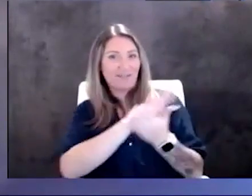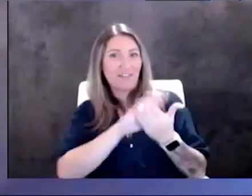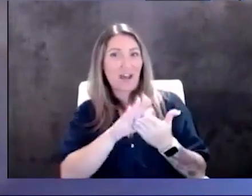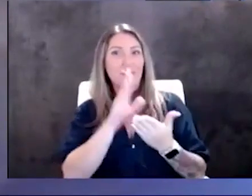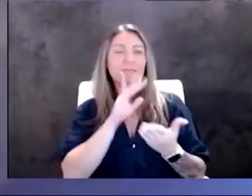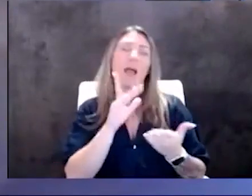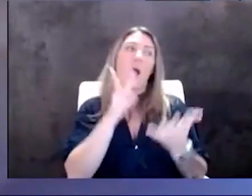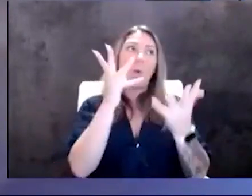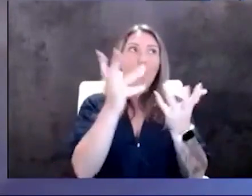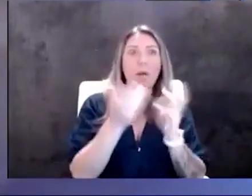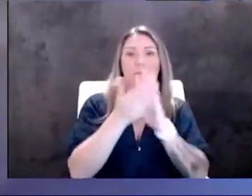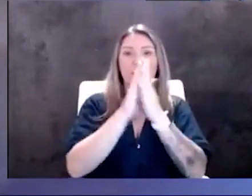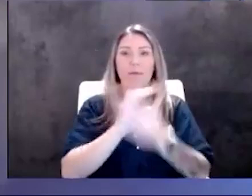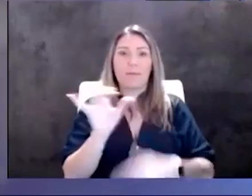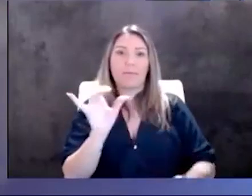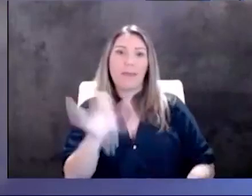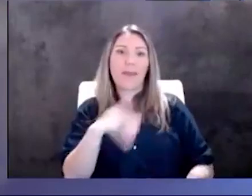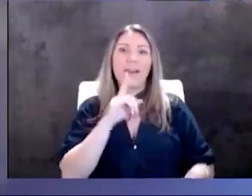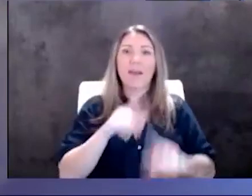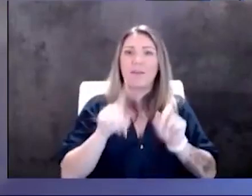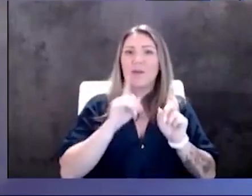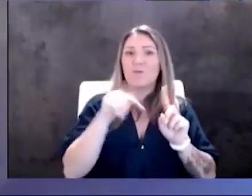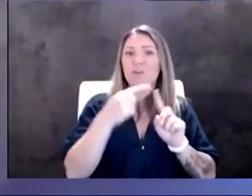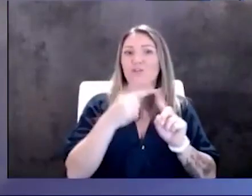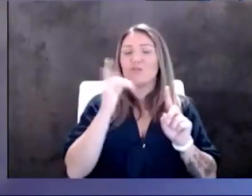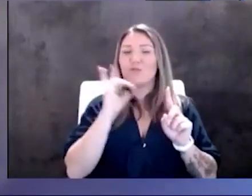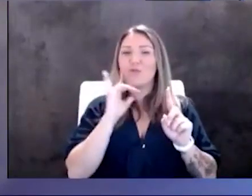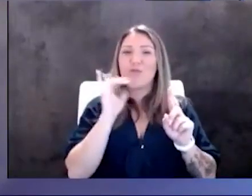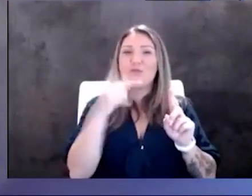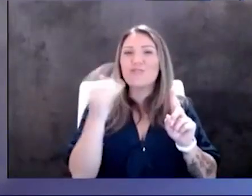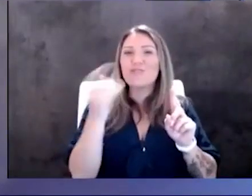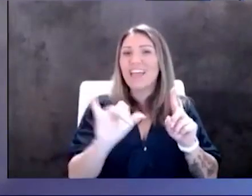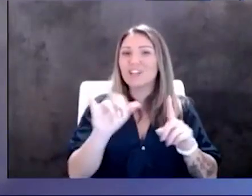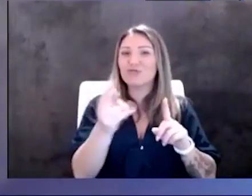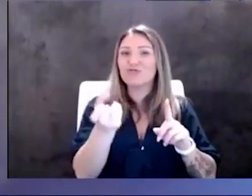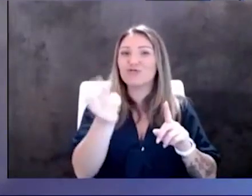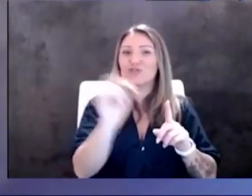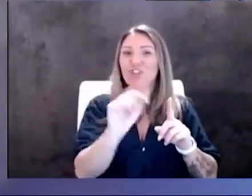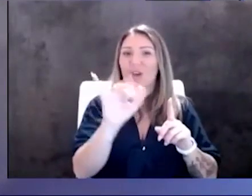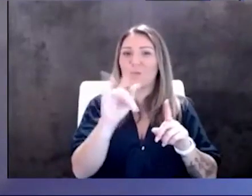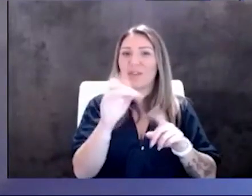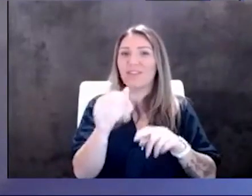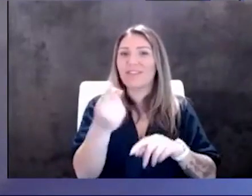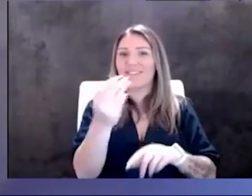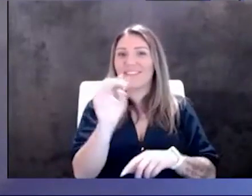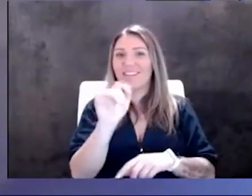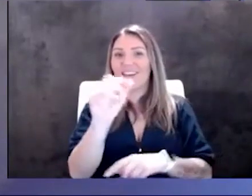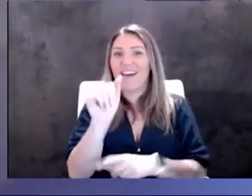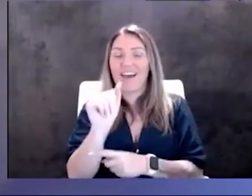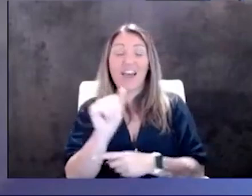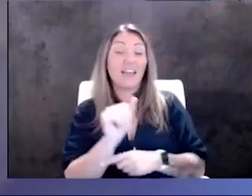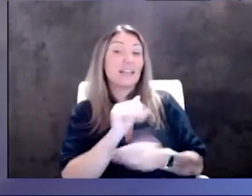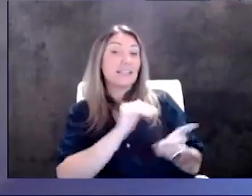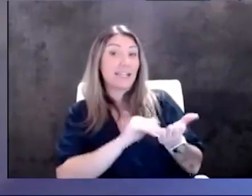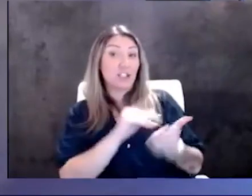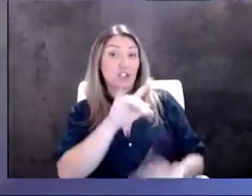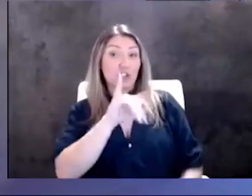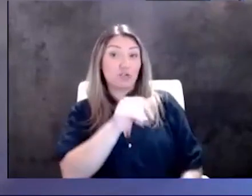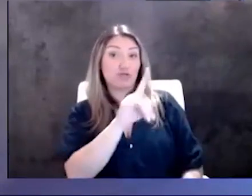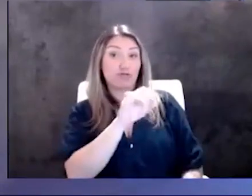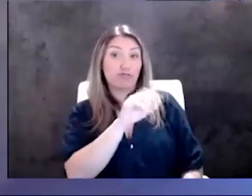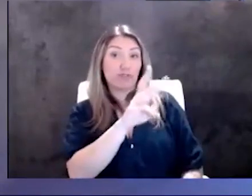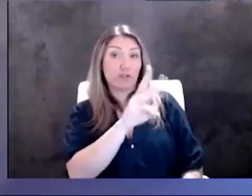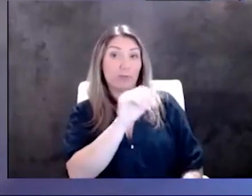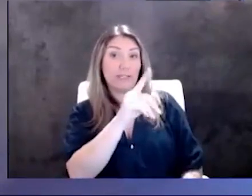look like John Lithgow, you can't. By the way, we're going to run a survey at the end of the day. Who do I look like, Dr. Drew Pinsky or John Lithgow? We need people